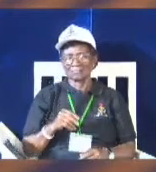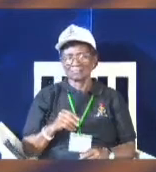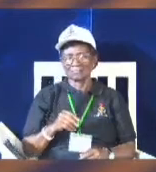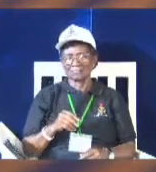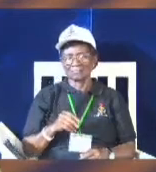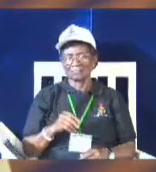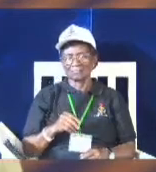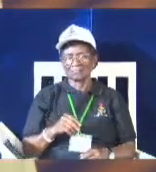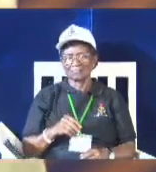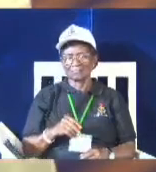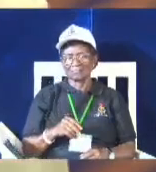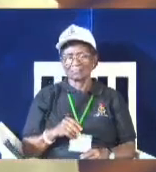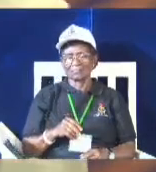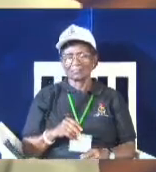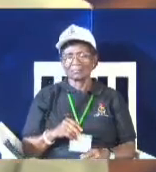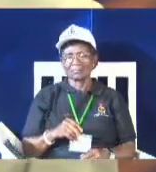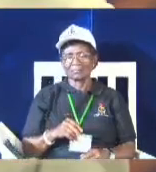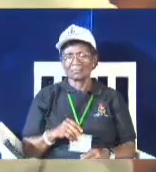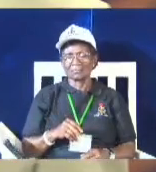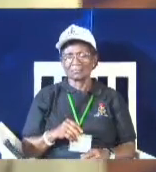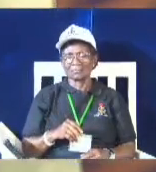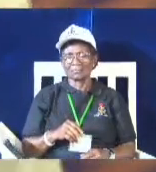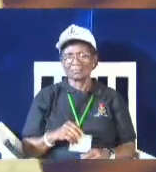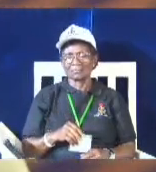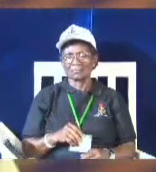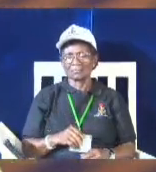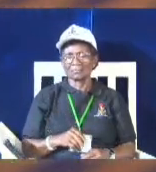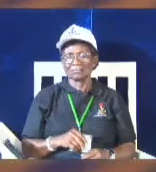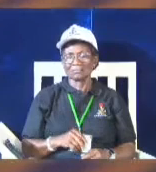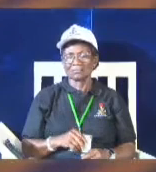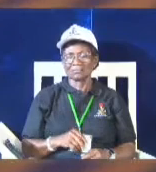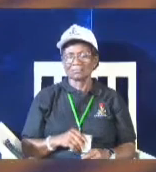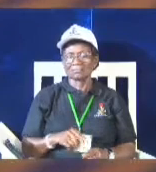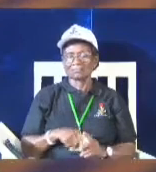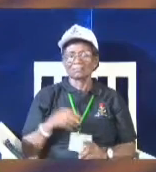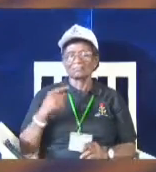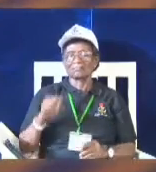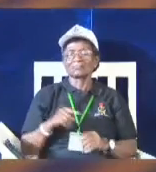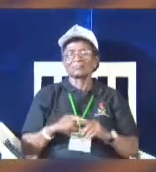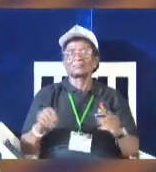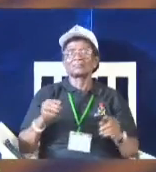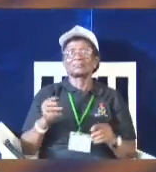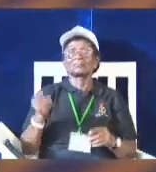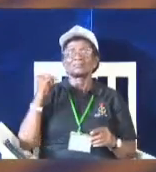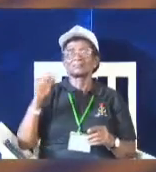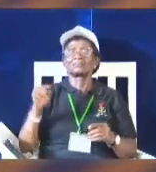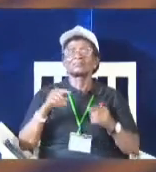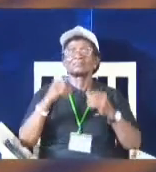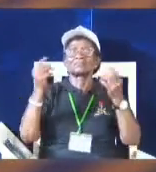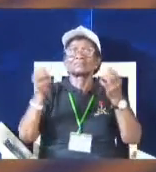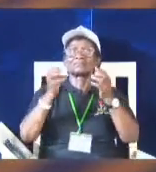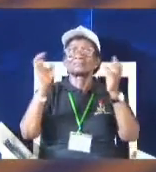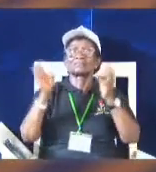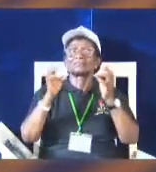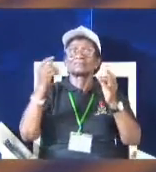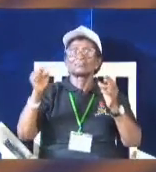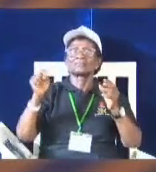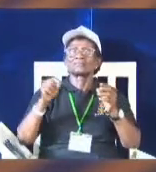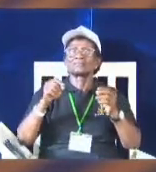And think about 3 weeks to the date when the festival was to be celebrated, the high